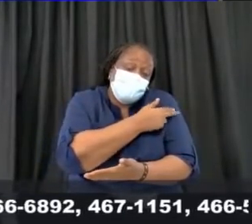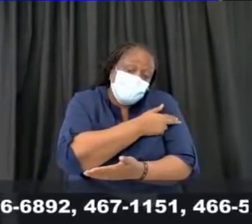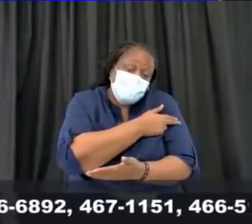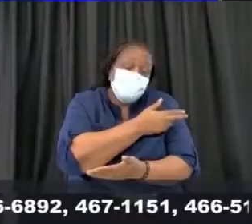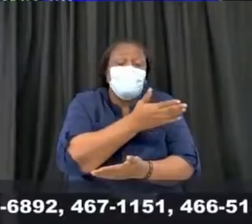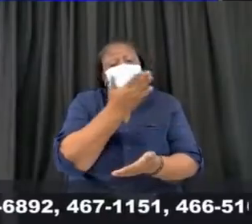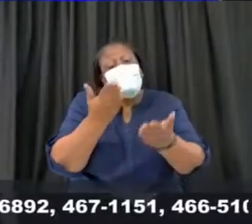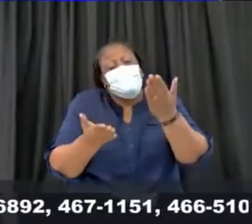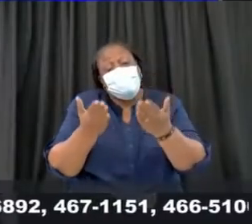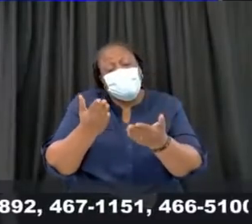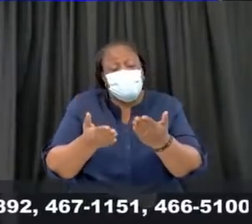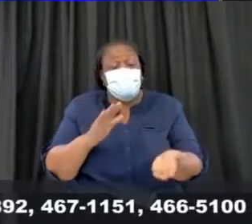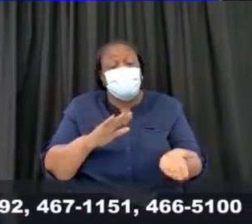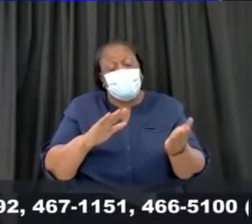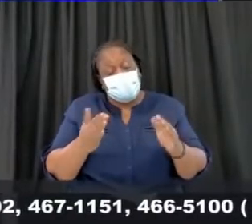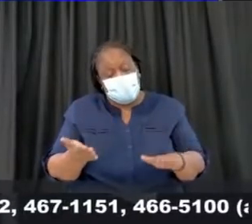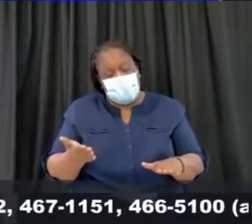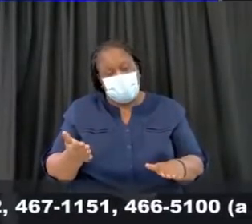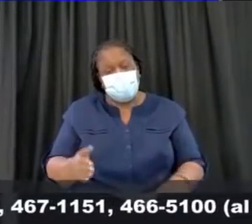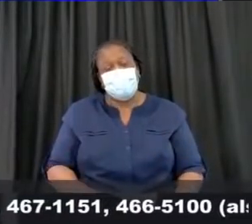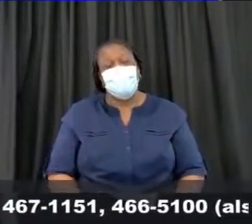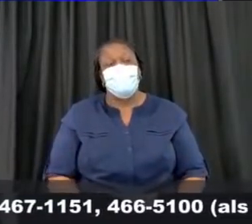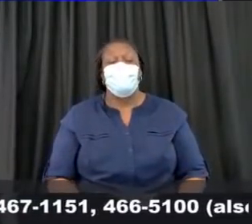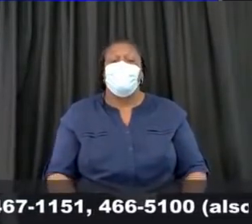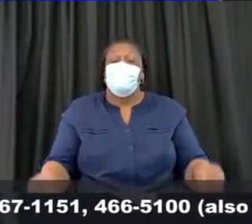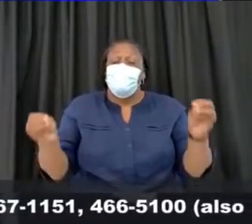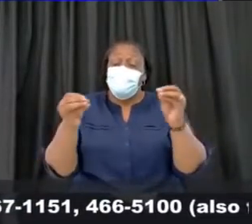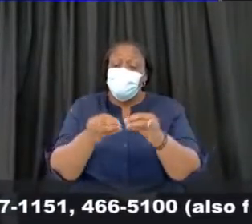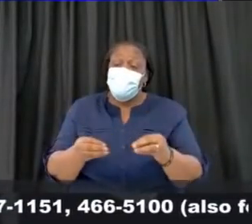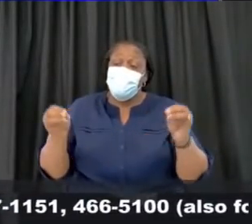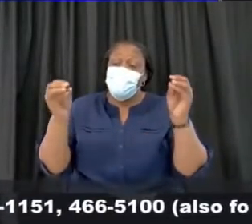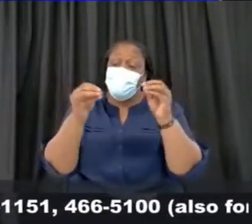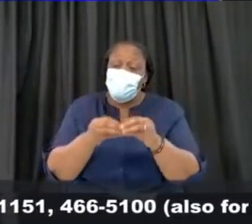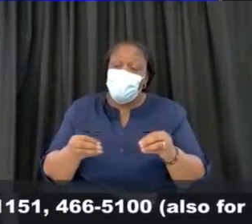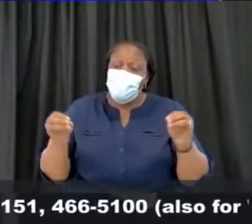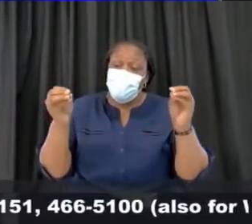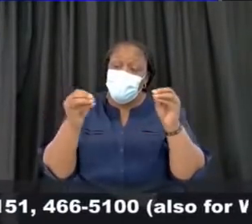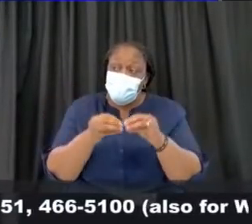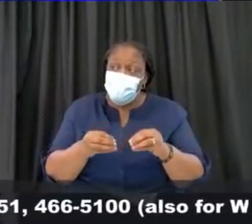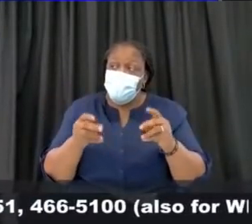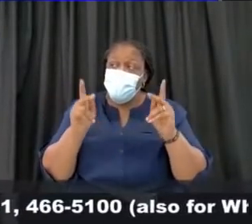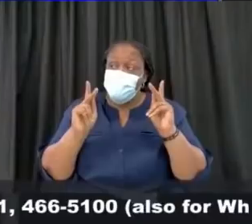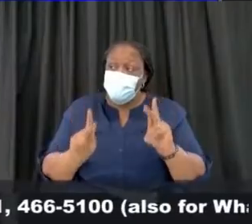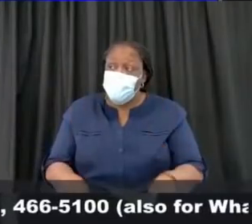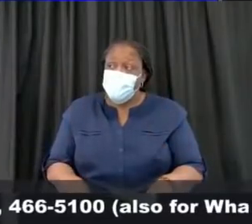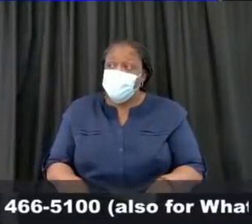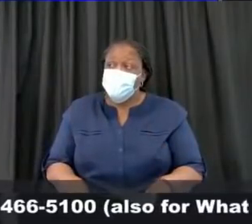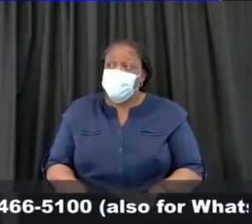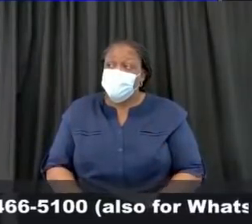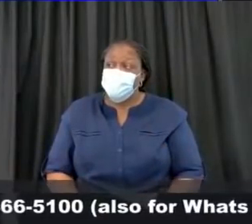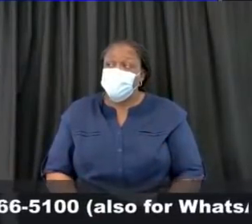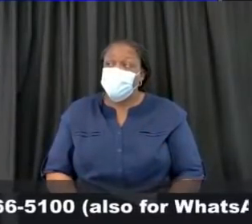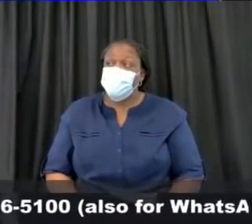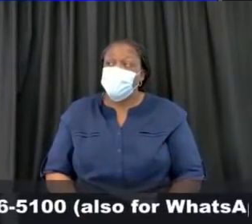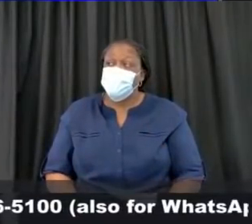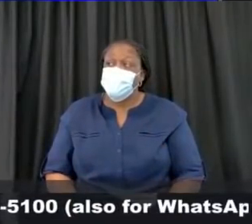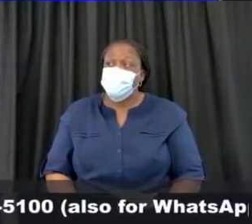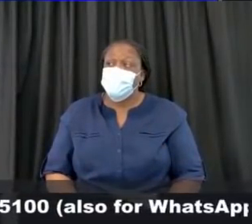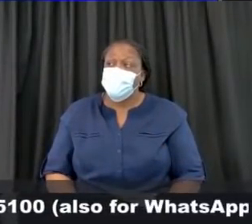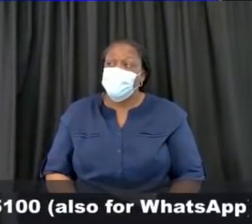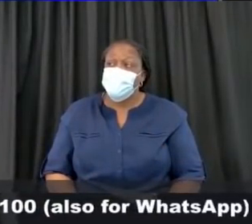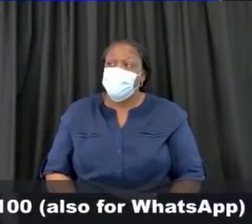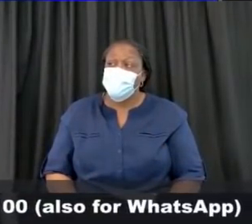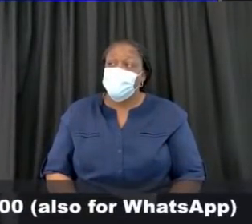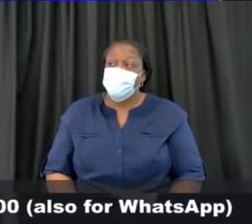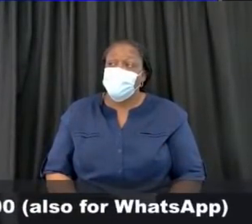disease. And the majority of persons, more than 80-something%, almost 90% of the infections that we are seeing now, these